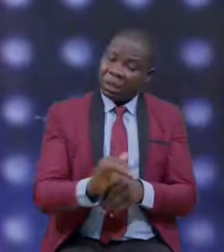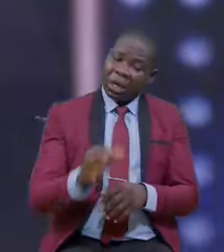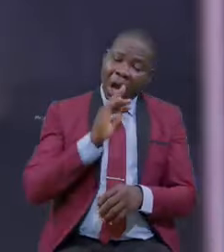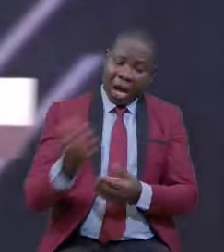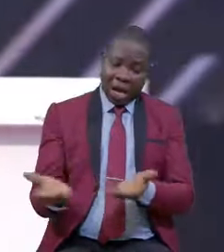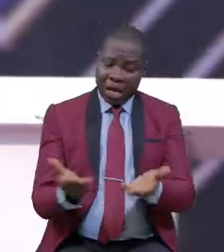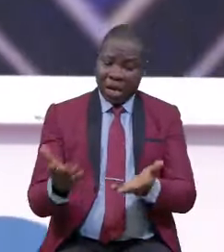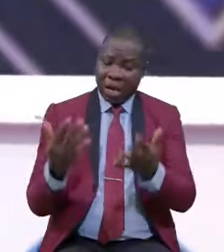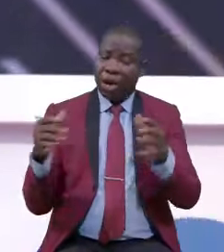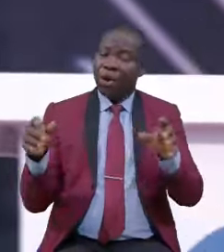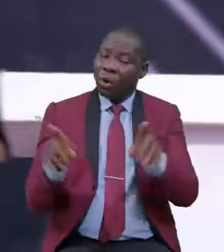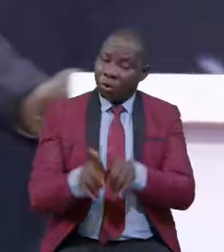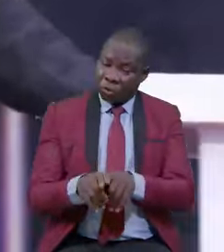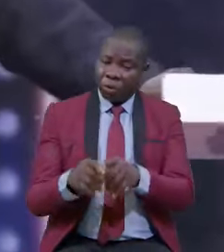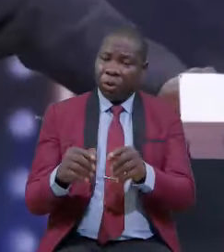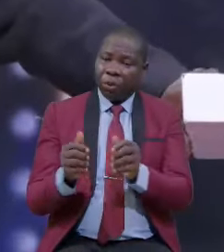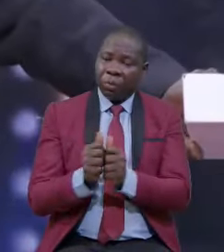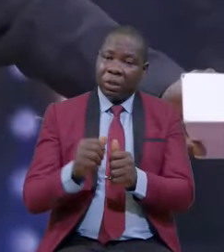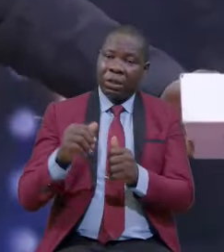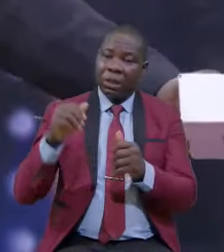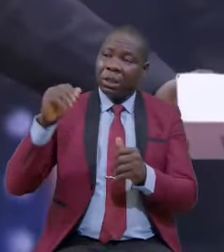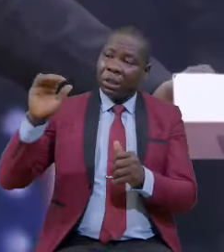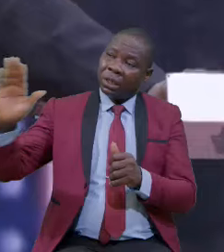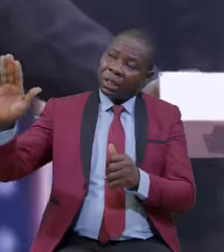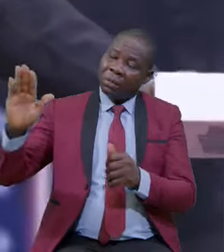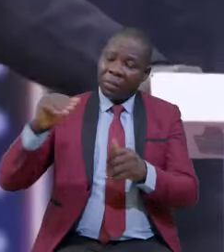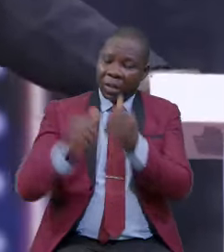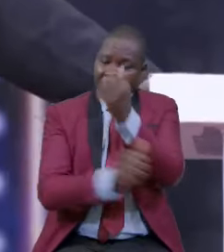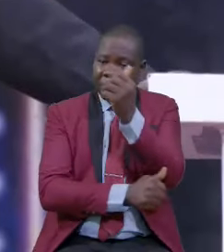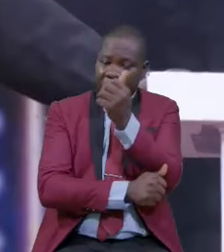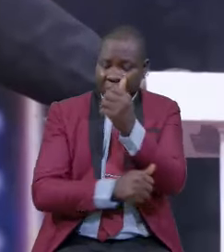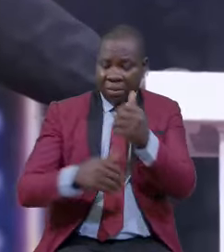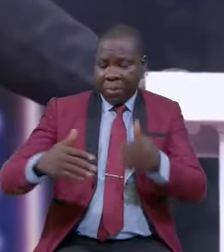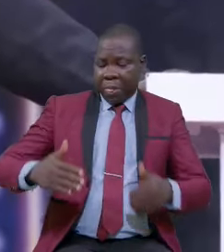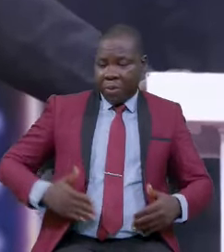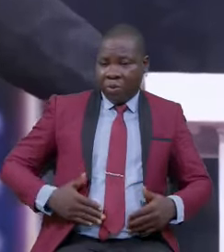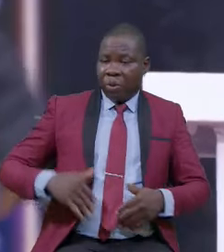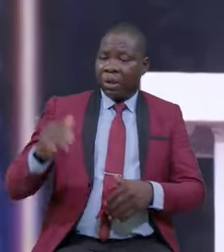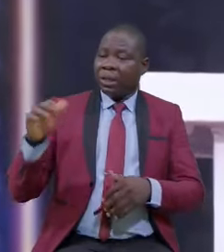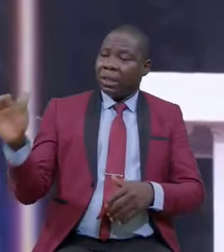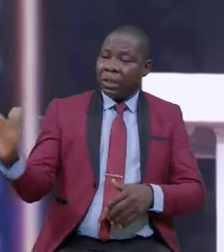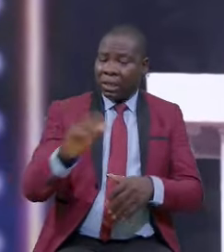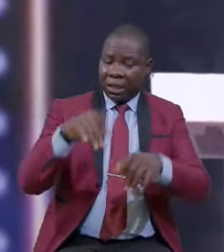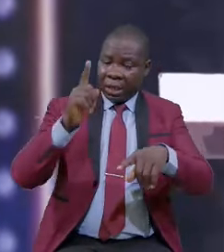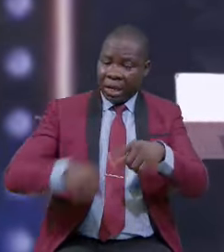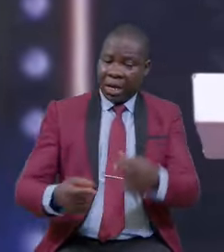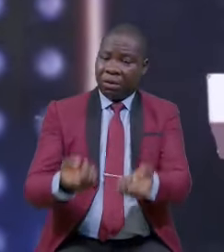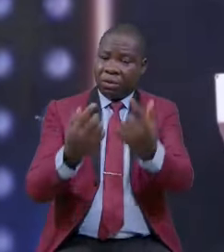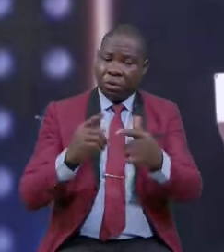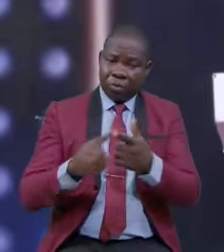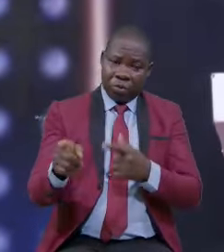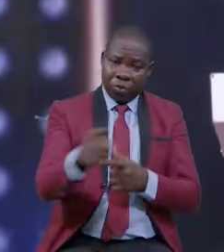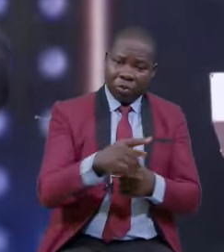but they cannot cross over unto you. They did that when they were on the earth to give you